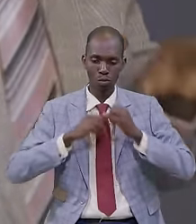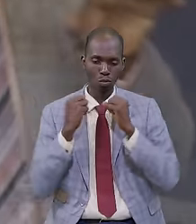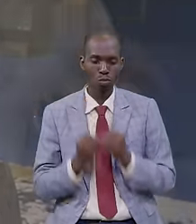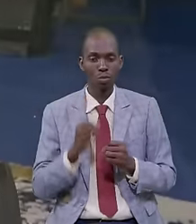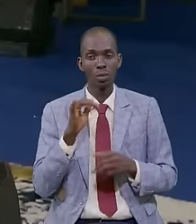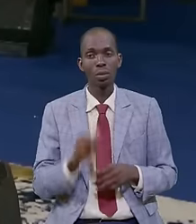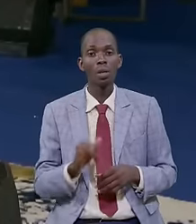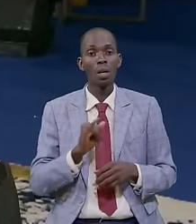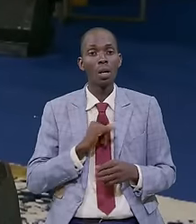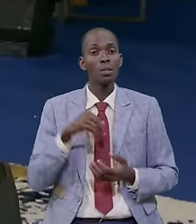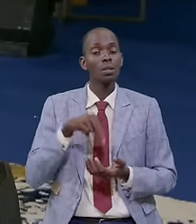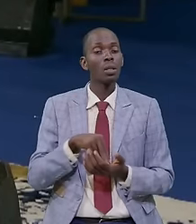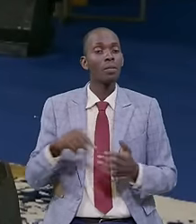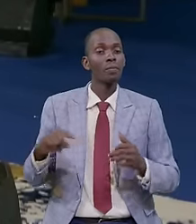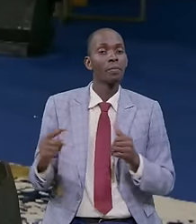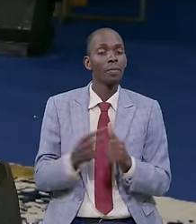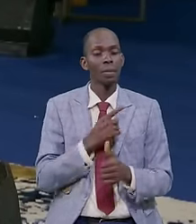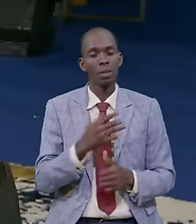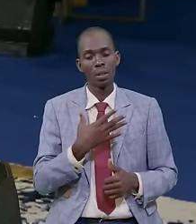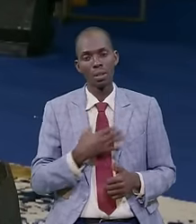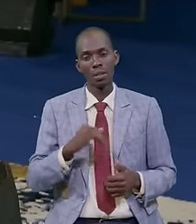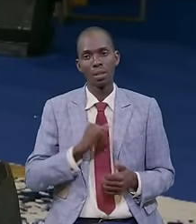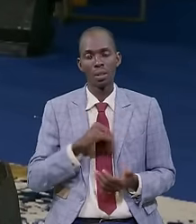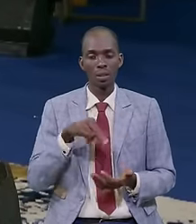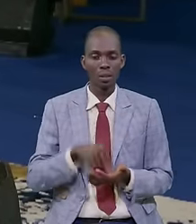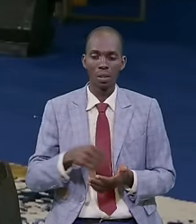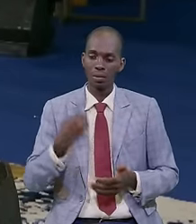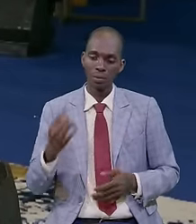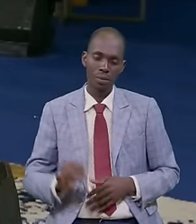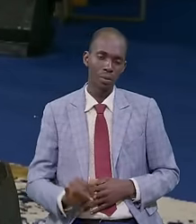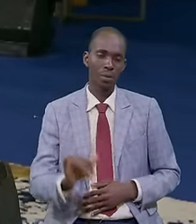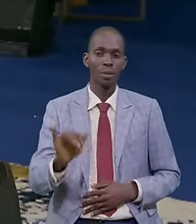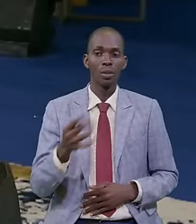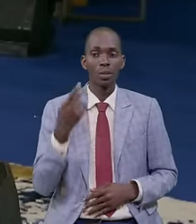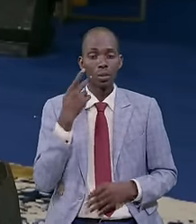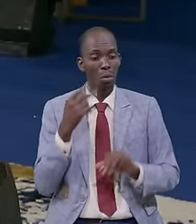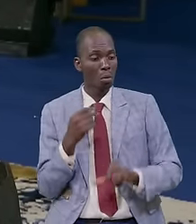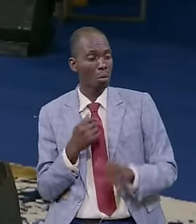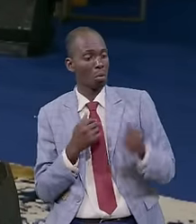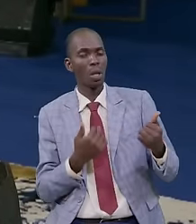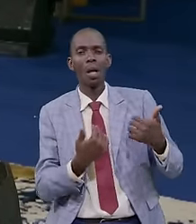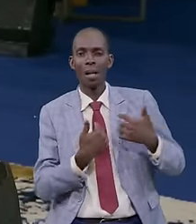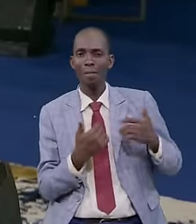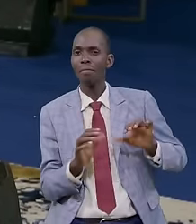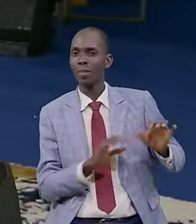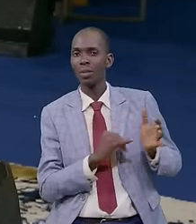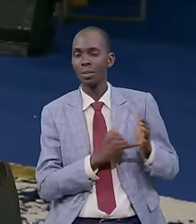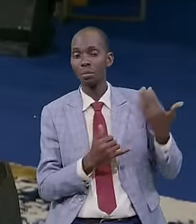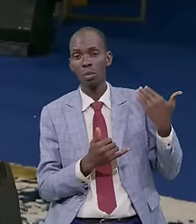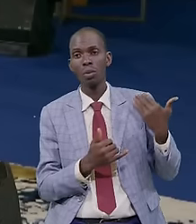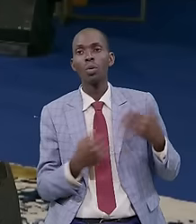stand fast. I stand forever. You see, others have done it. We can do